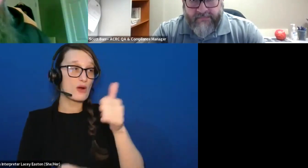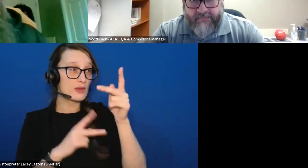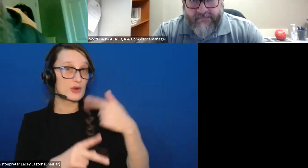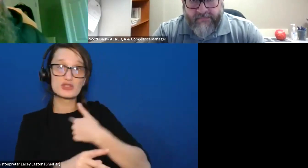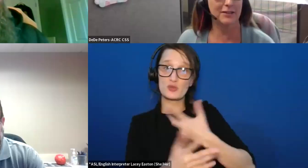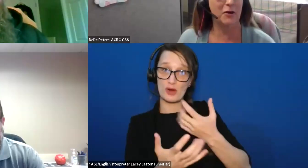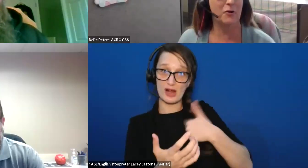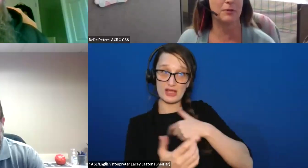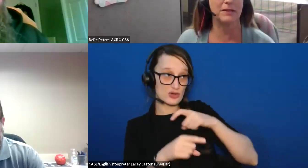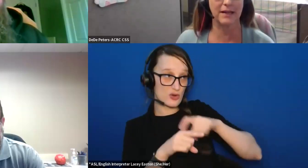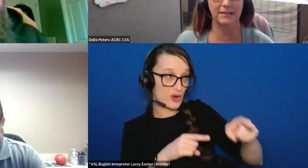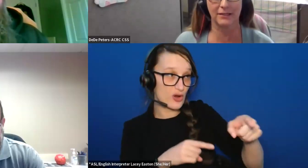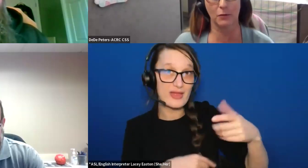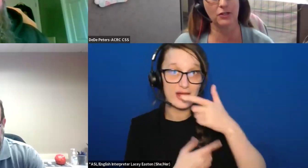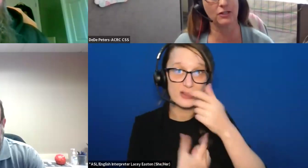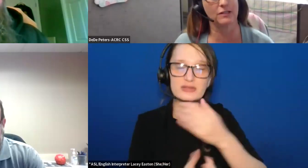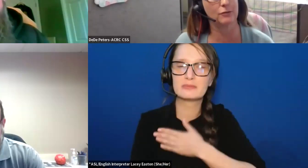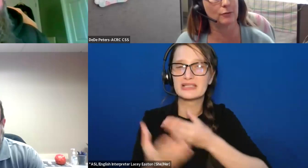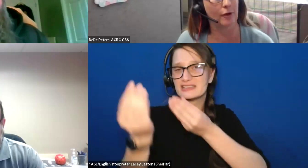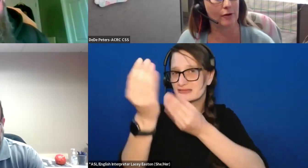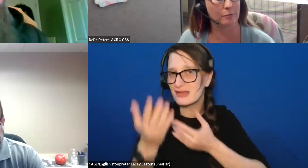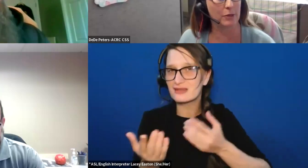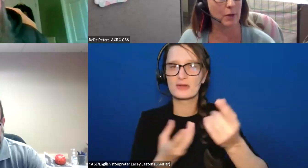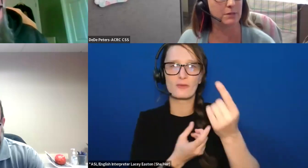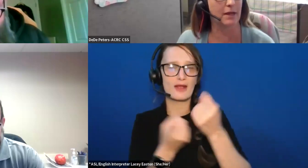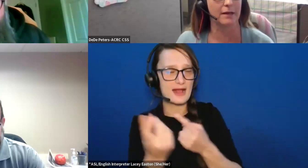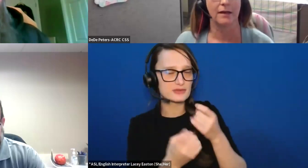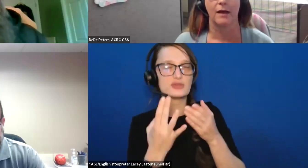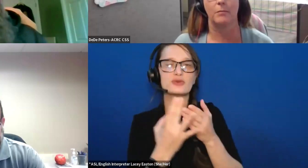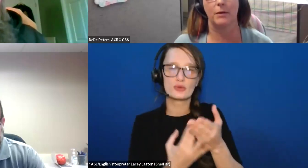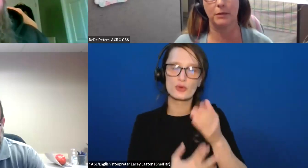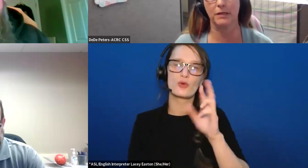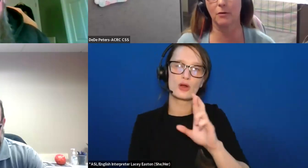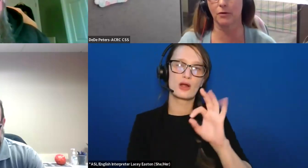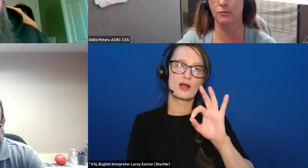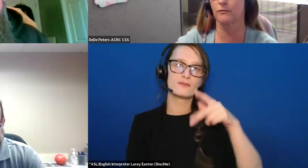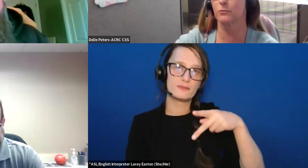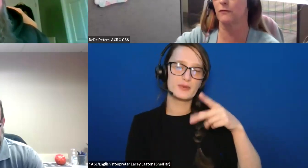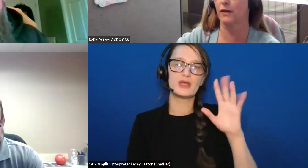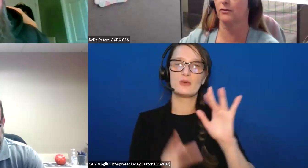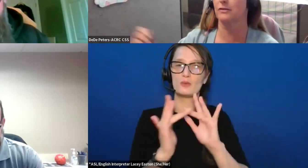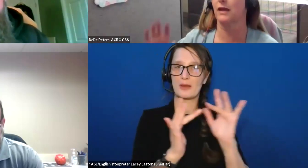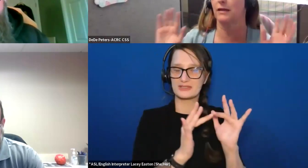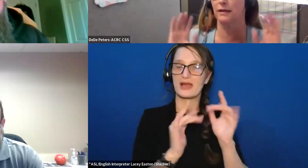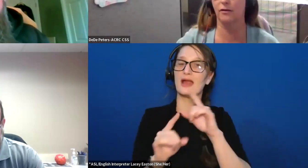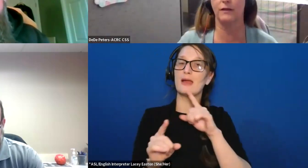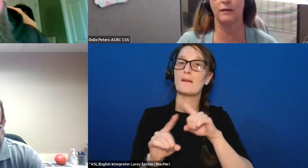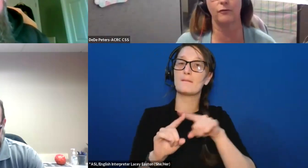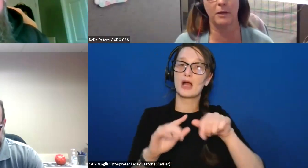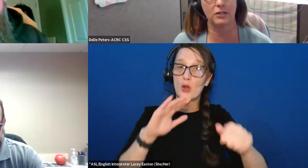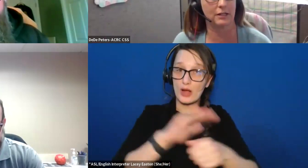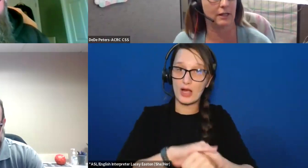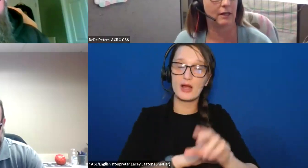please let us know. Please ask us questions through the RFP website, but please go under service providers and get